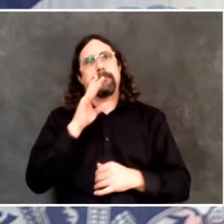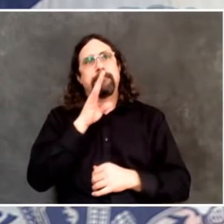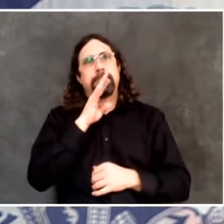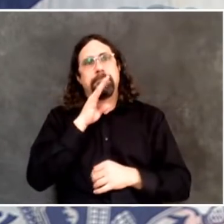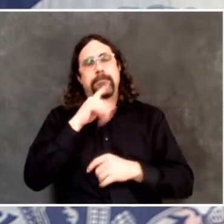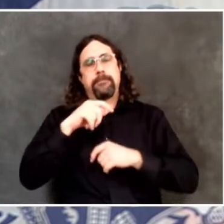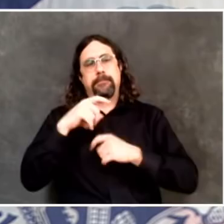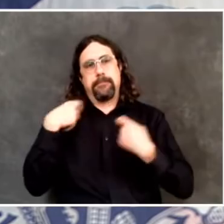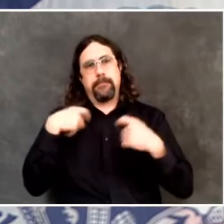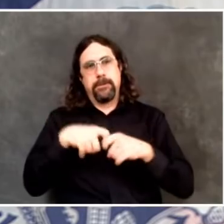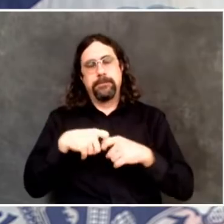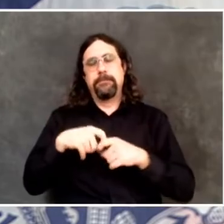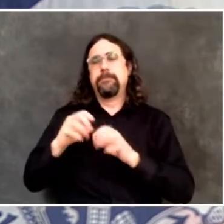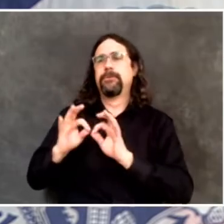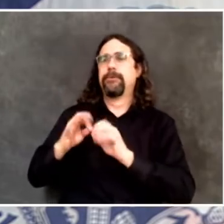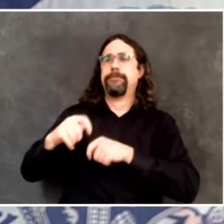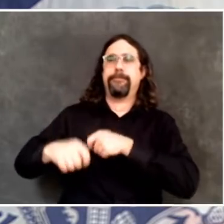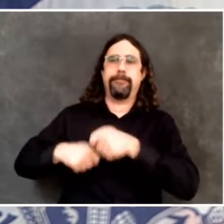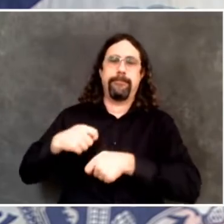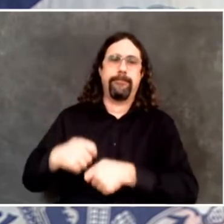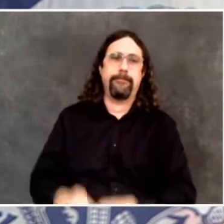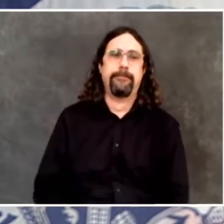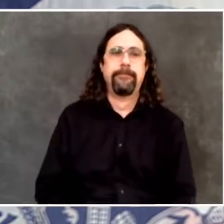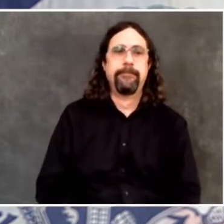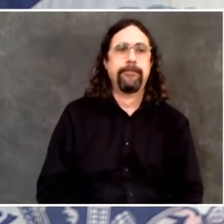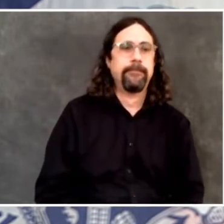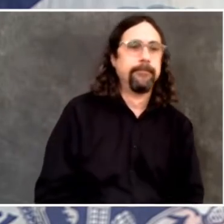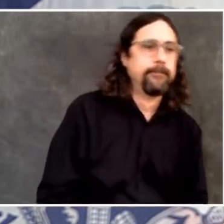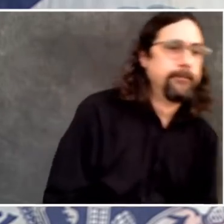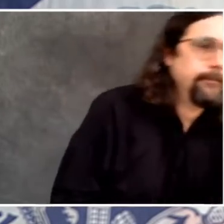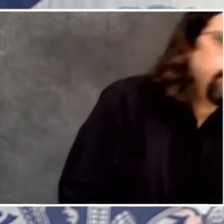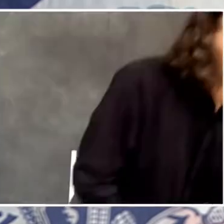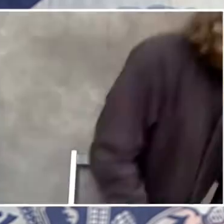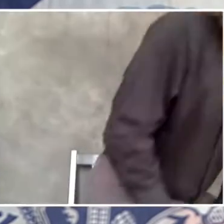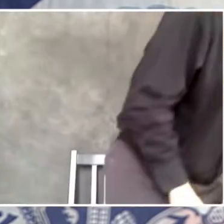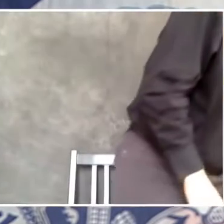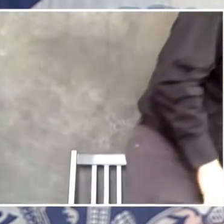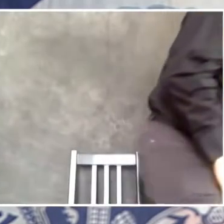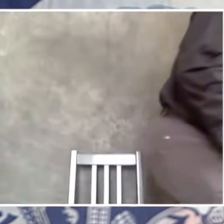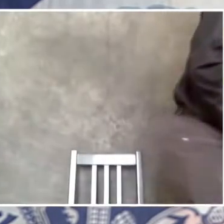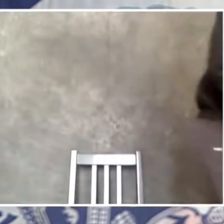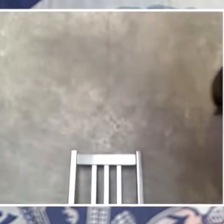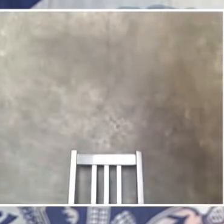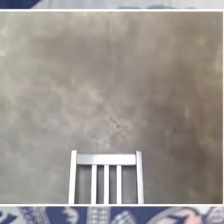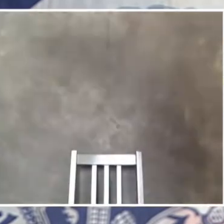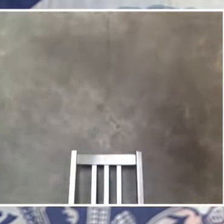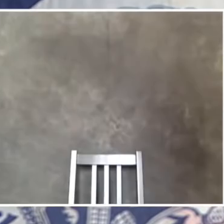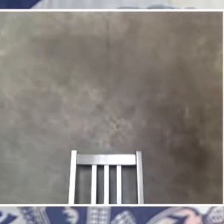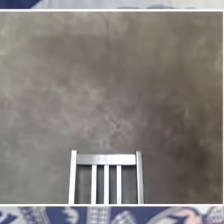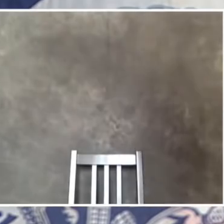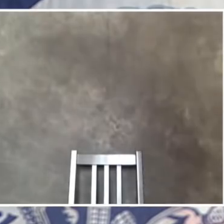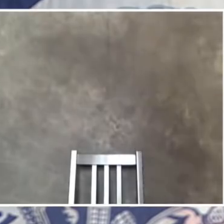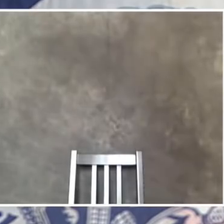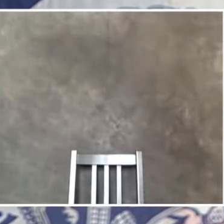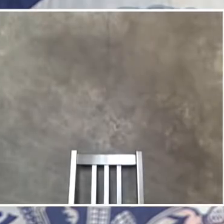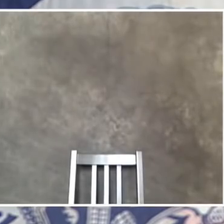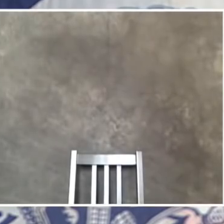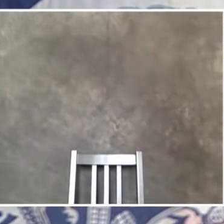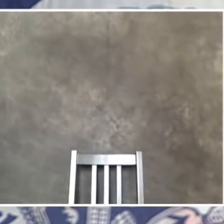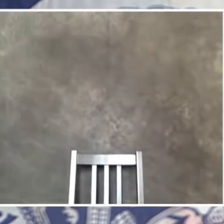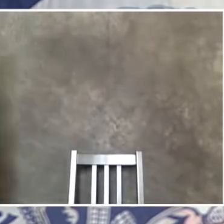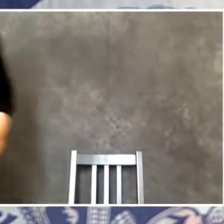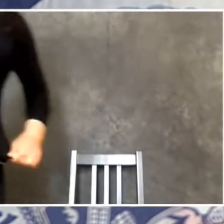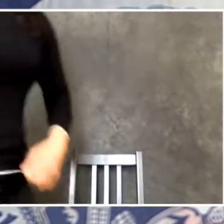Es temprano para sacar conclusiones completas, pero los